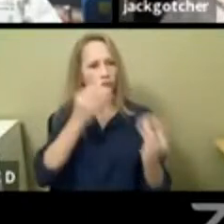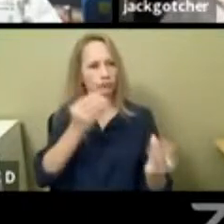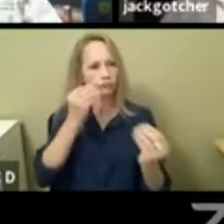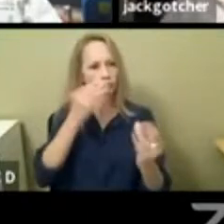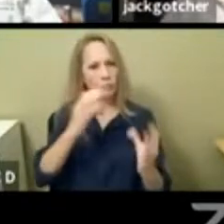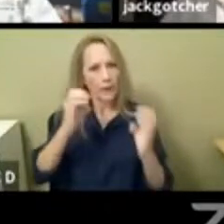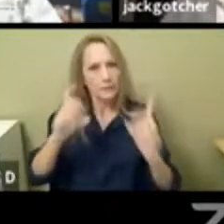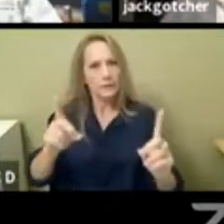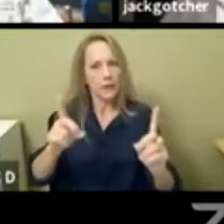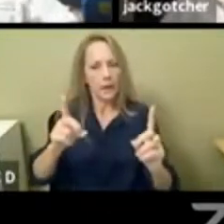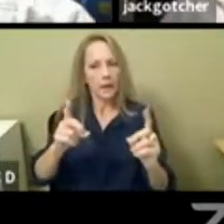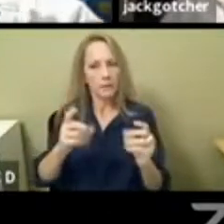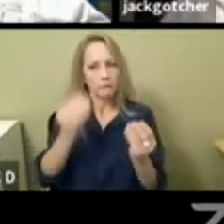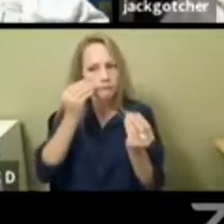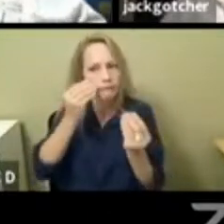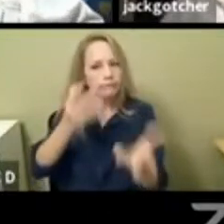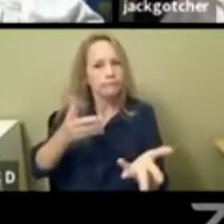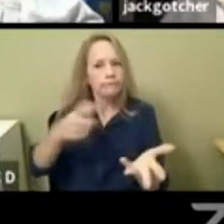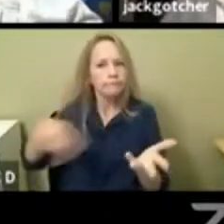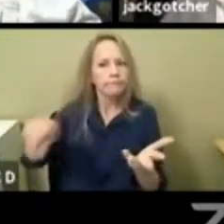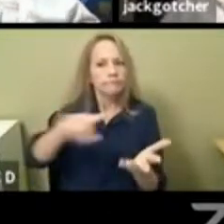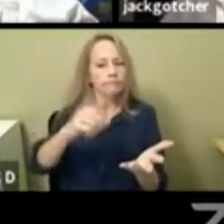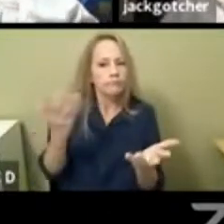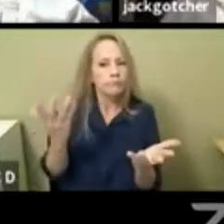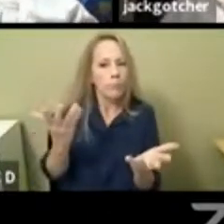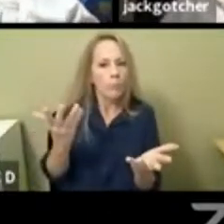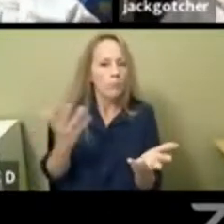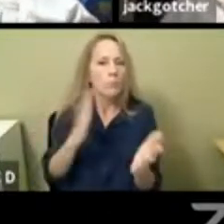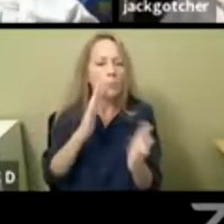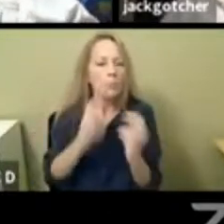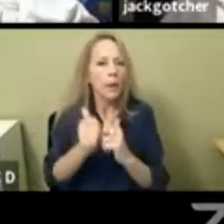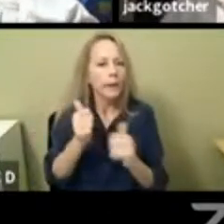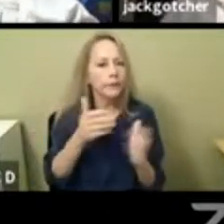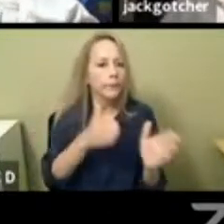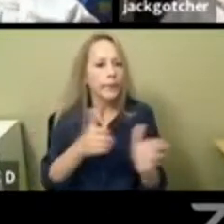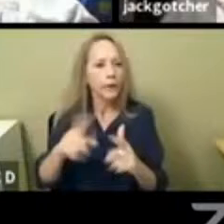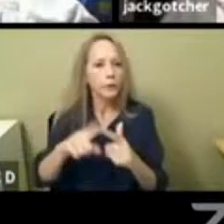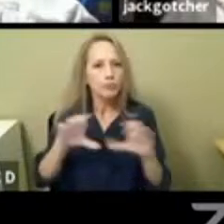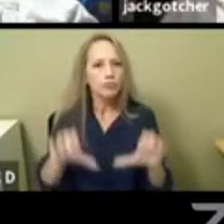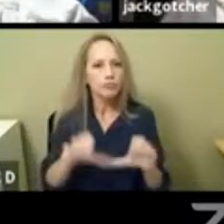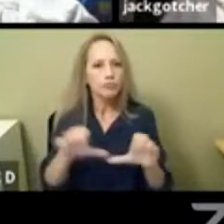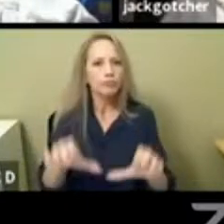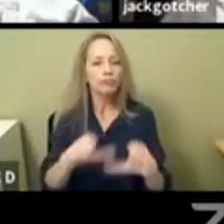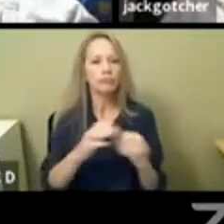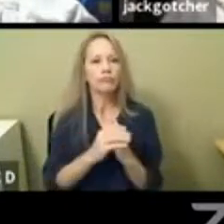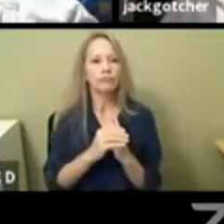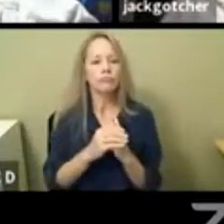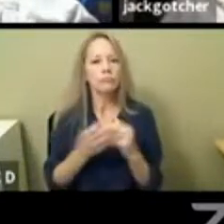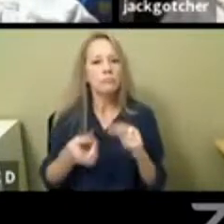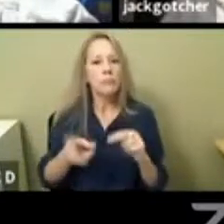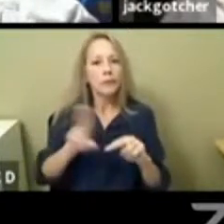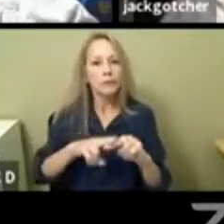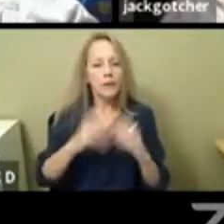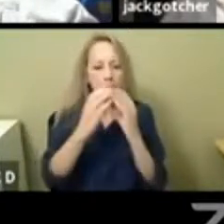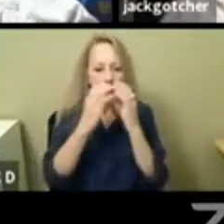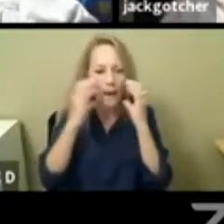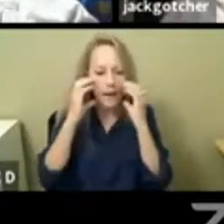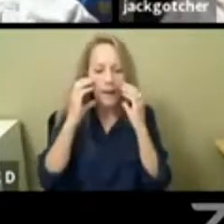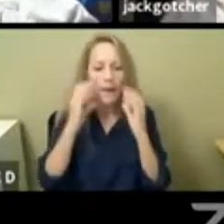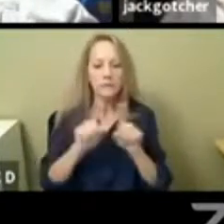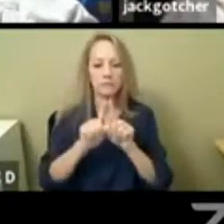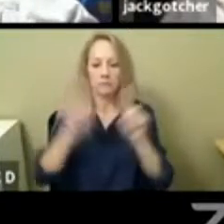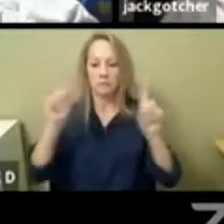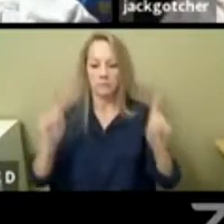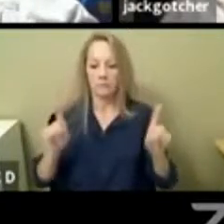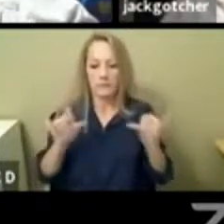truly understand where we need to go and get those mask numbers up, get the social distancing numbers up,